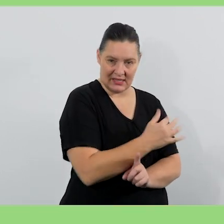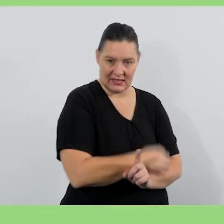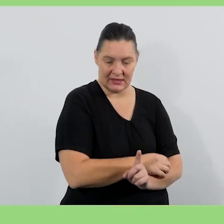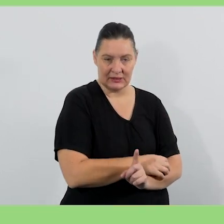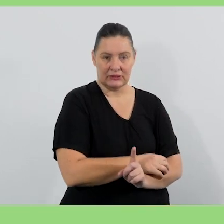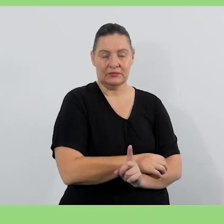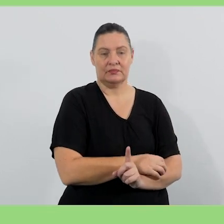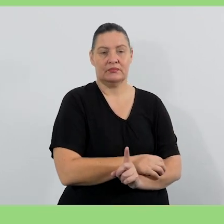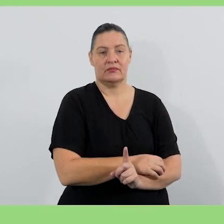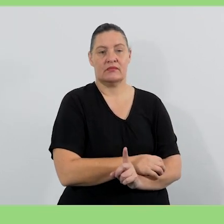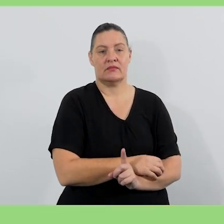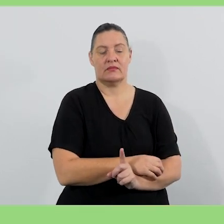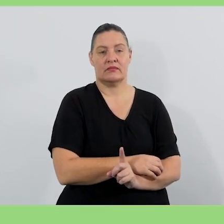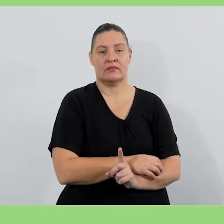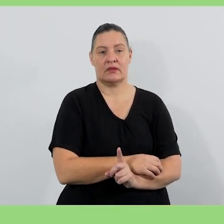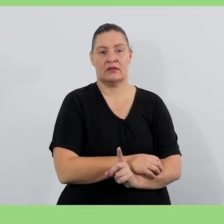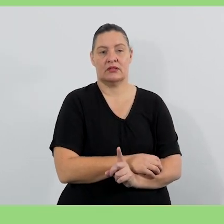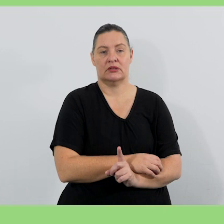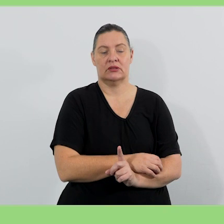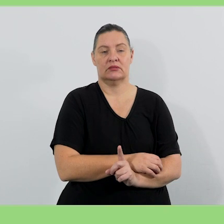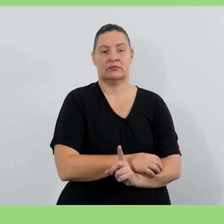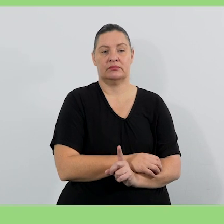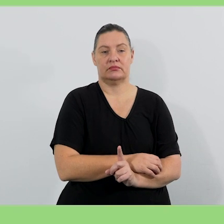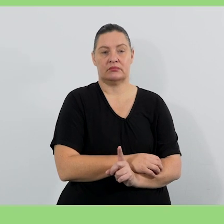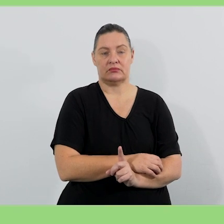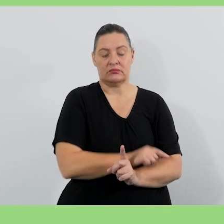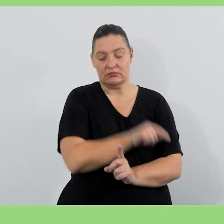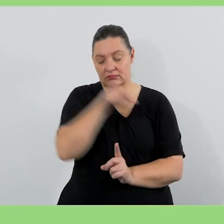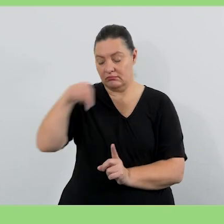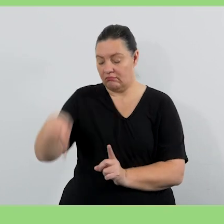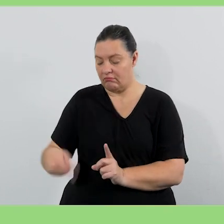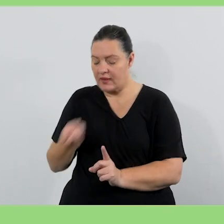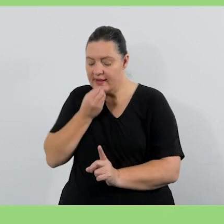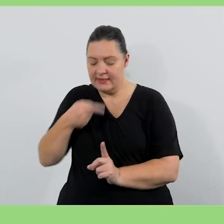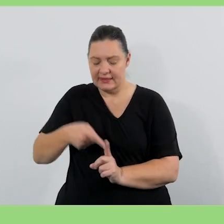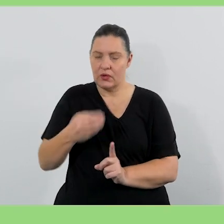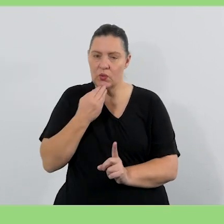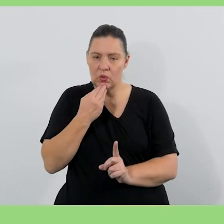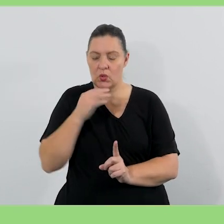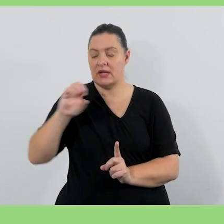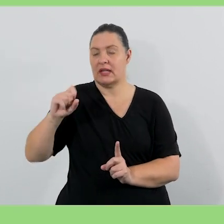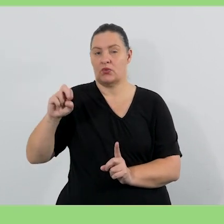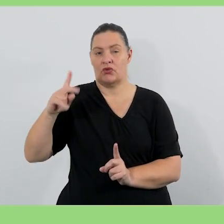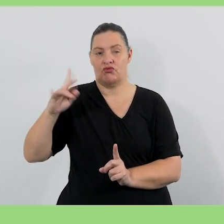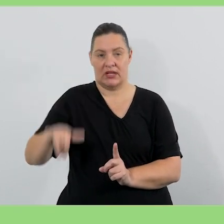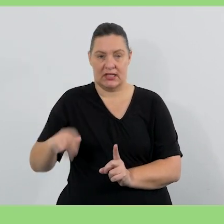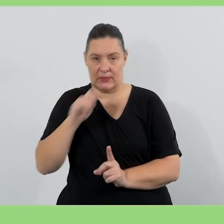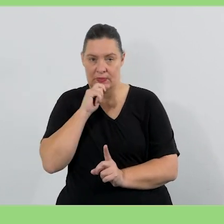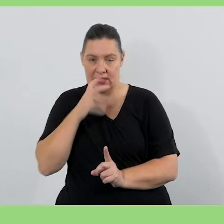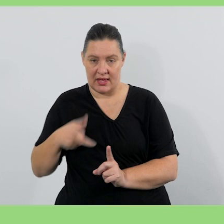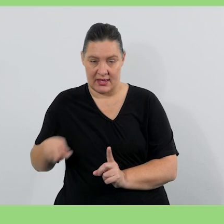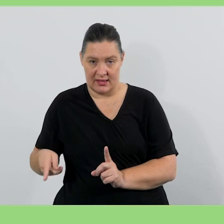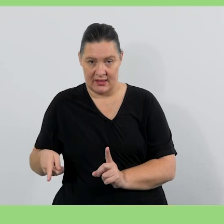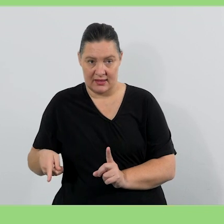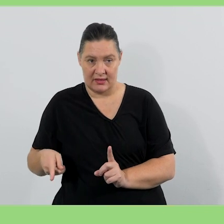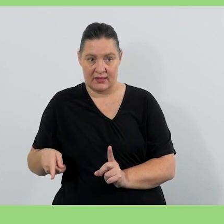the plants, right? Now, the grasshopper will be eaten by the secondary consumer. So